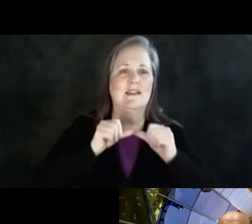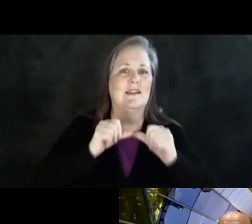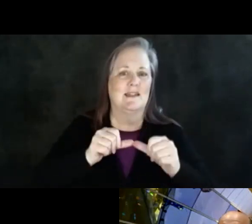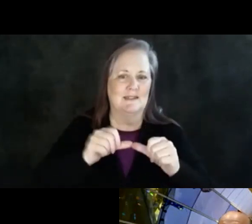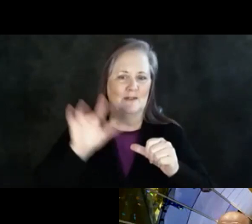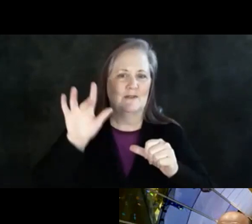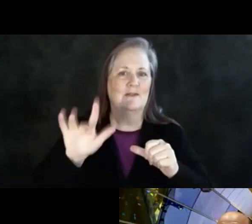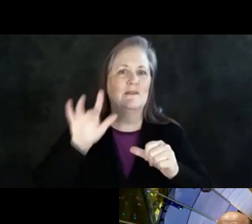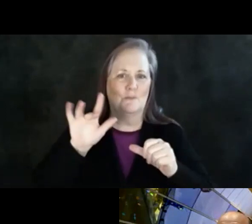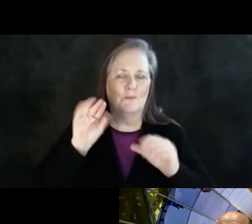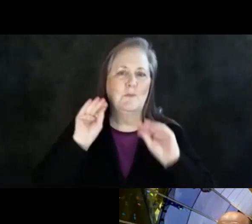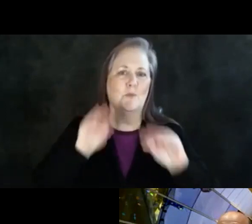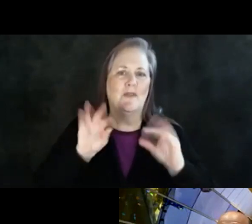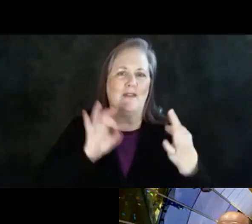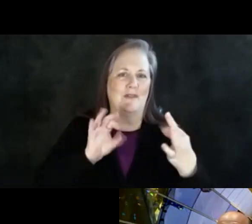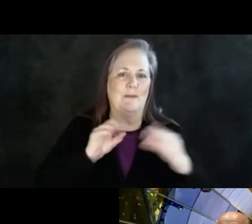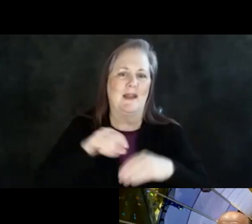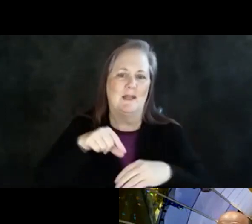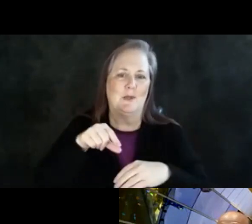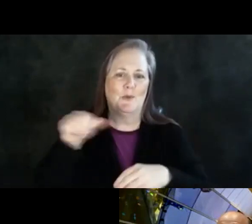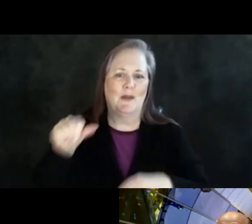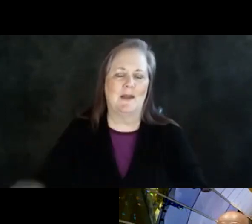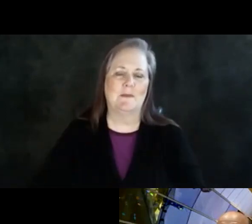that feedback within the Q&A.